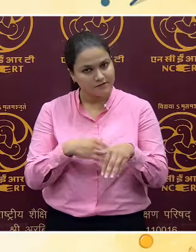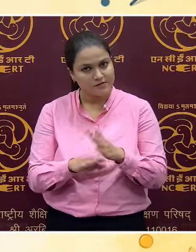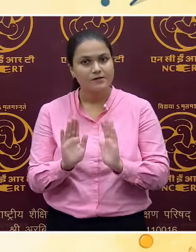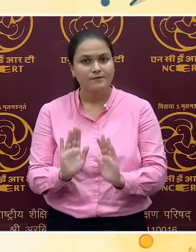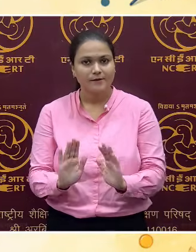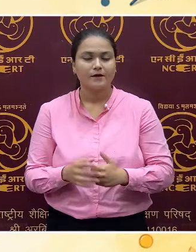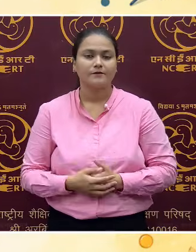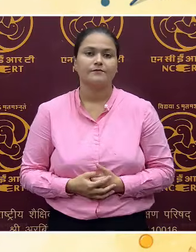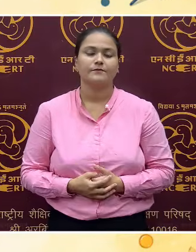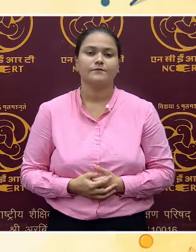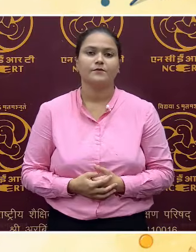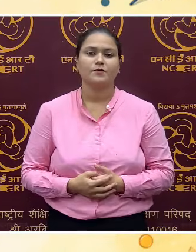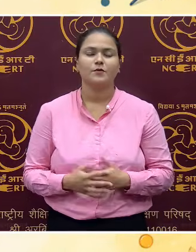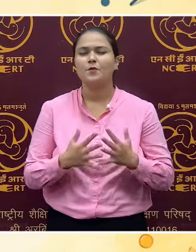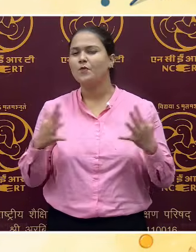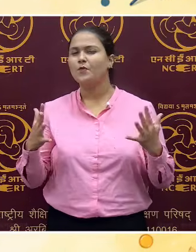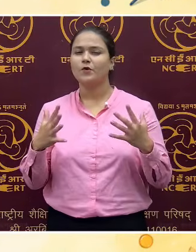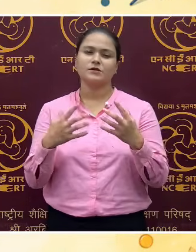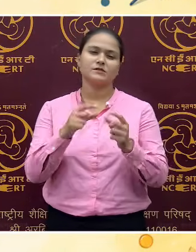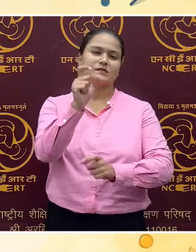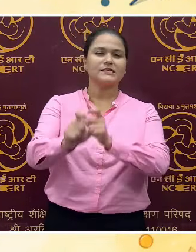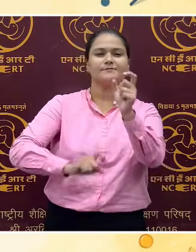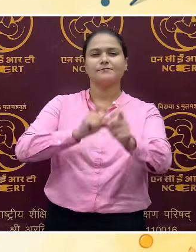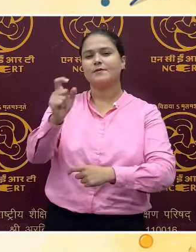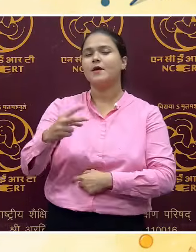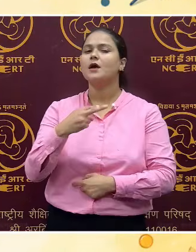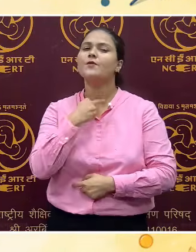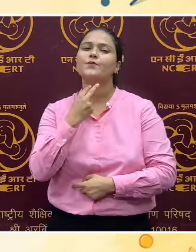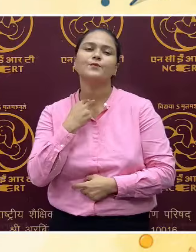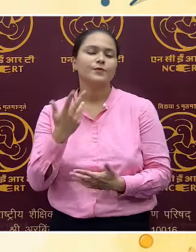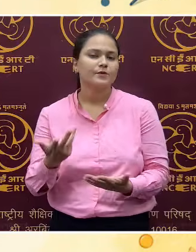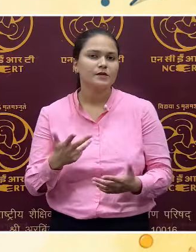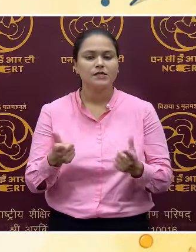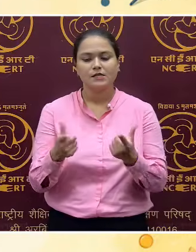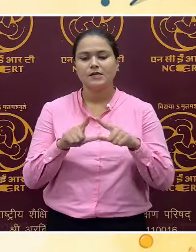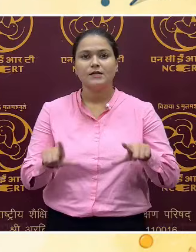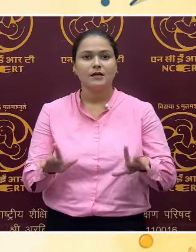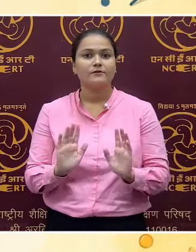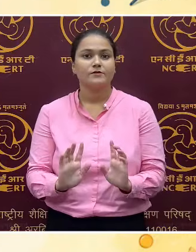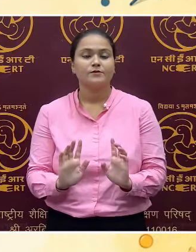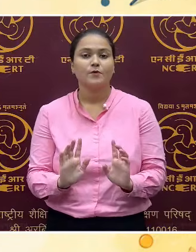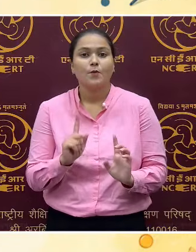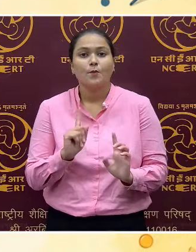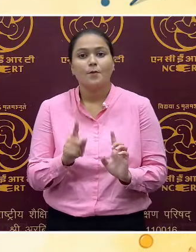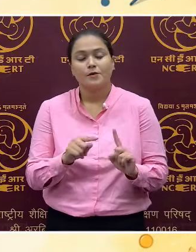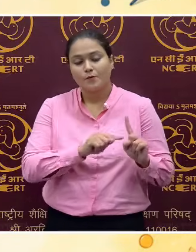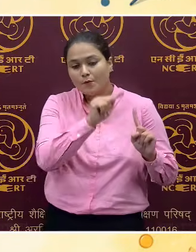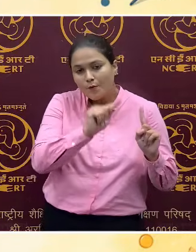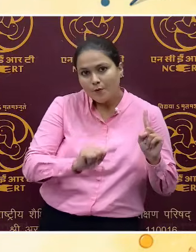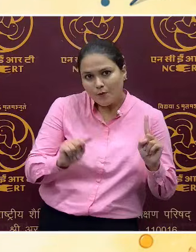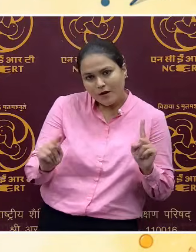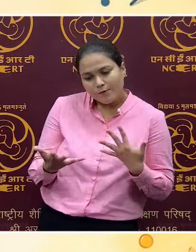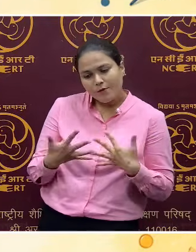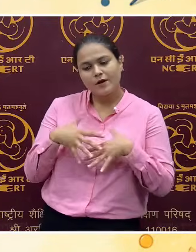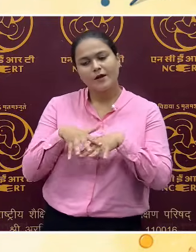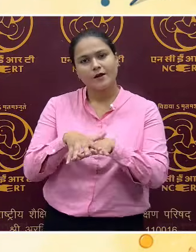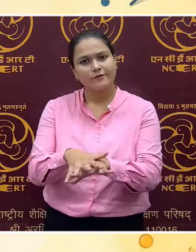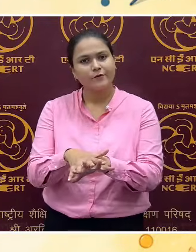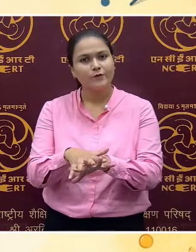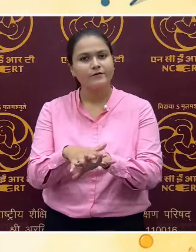there are millions of people speaking languages, and it evolves, it keeps evolving with new